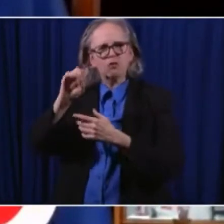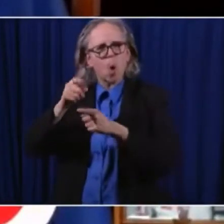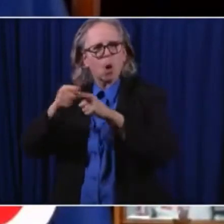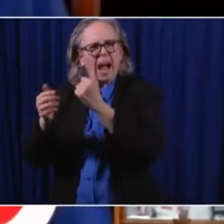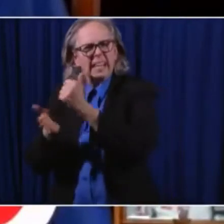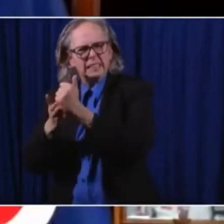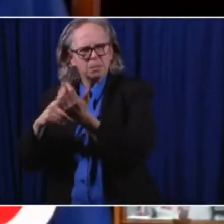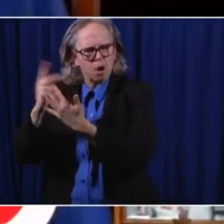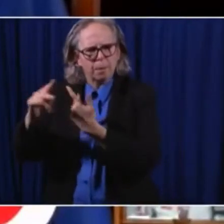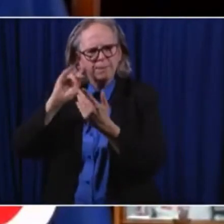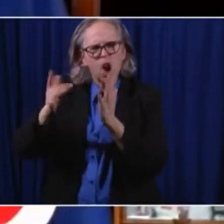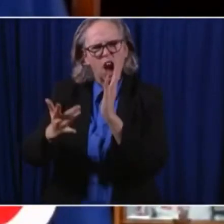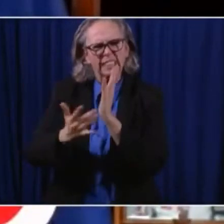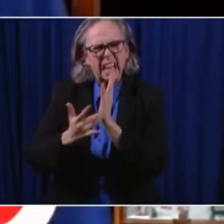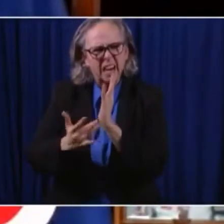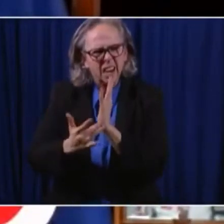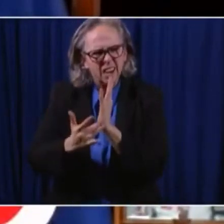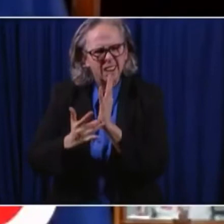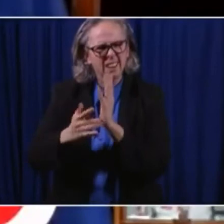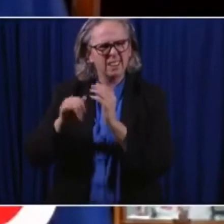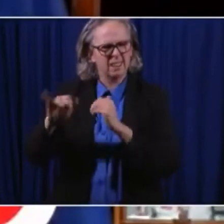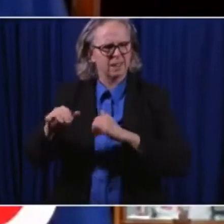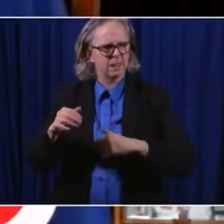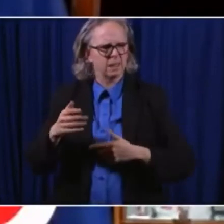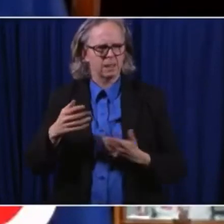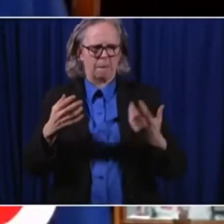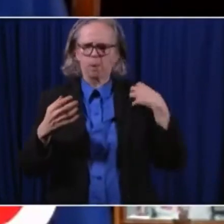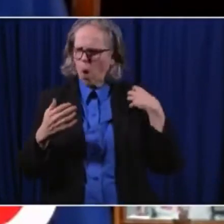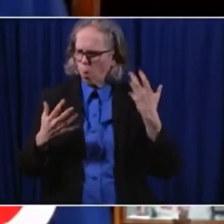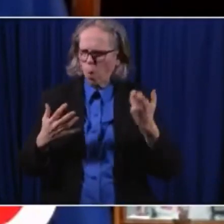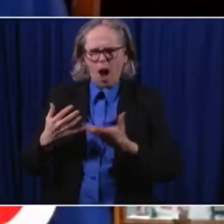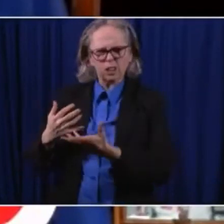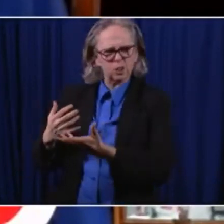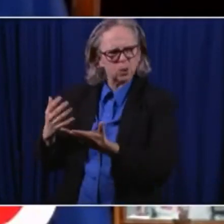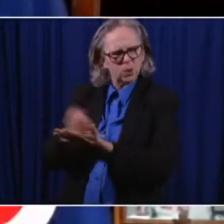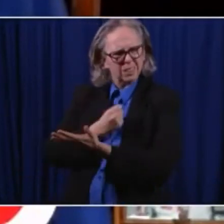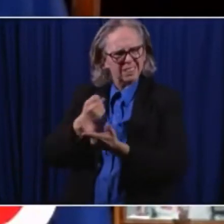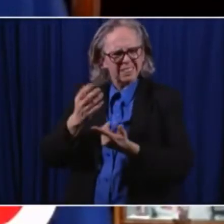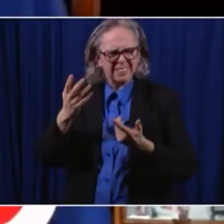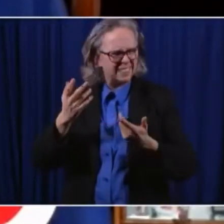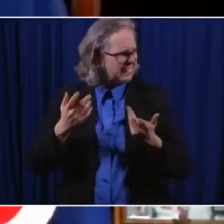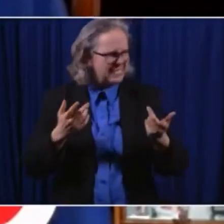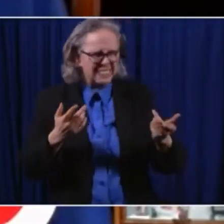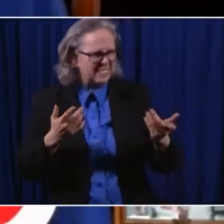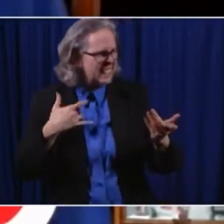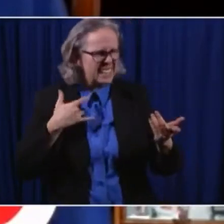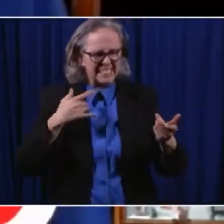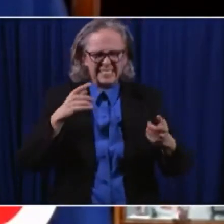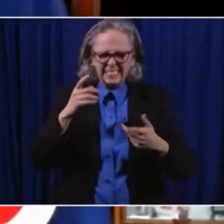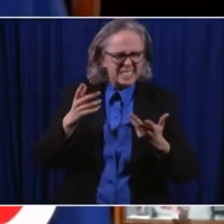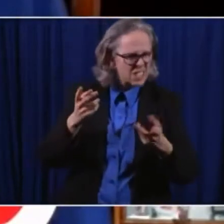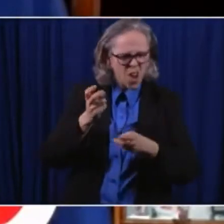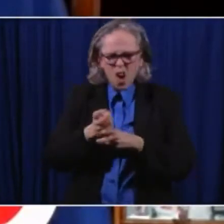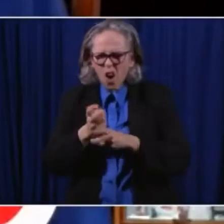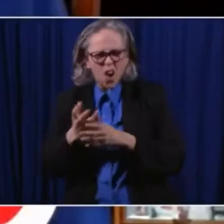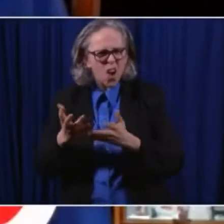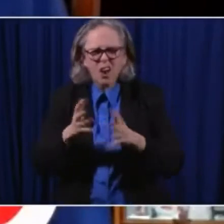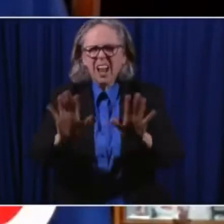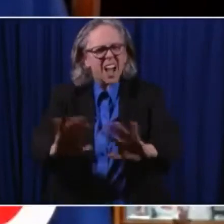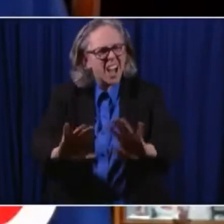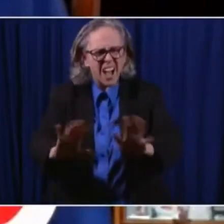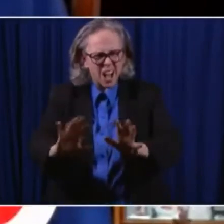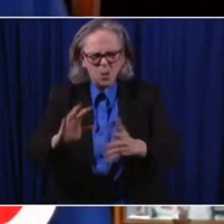are demanding. And don't think that you can't do this. You can. The training programs are so wonderful